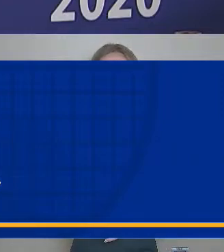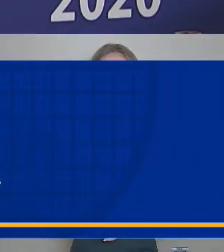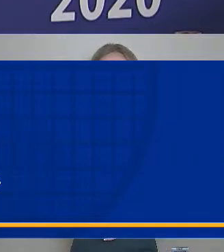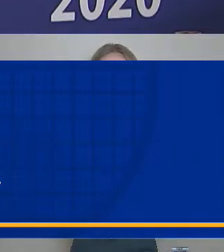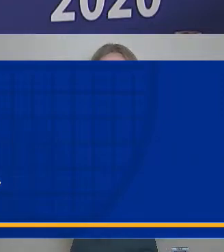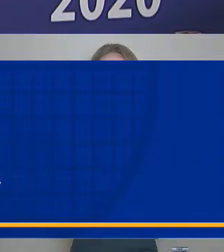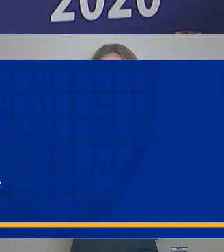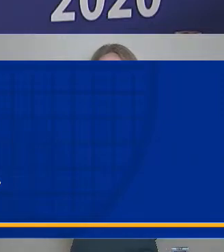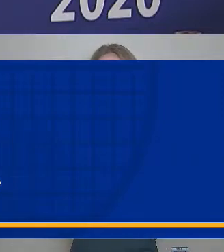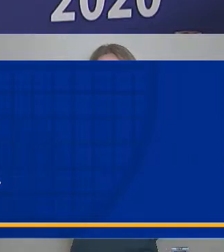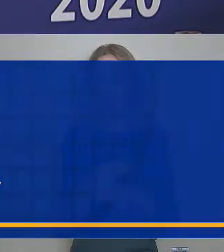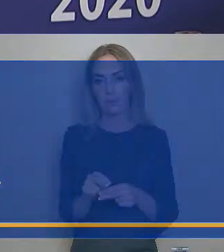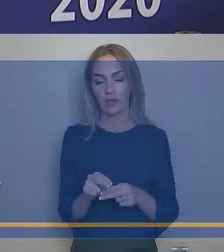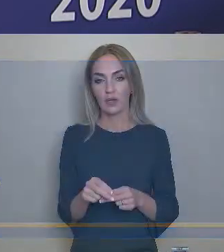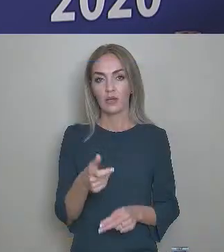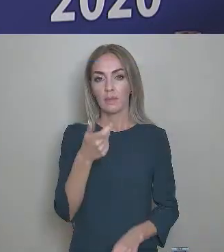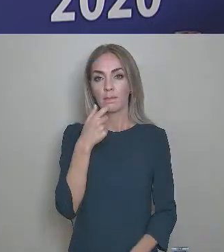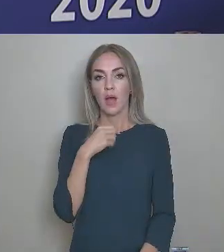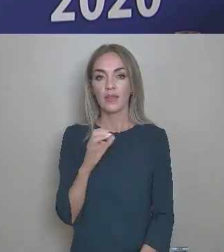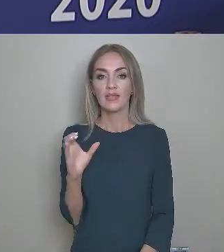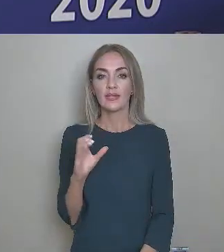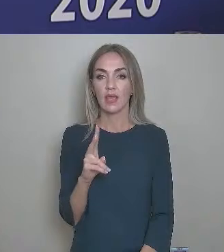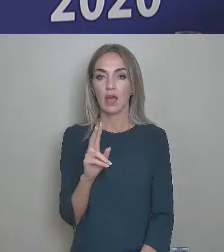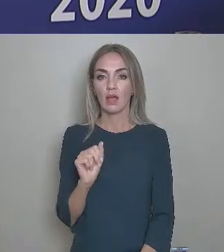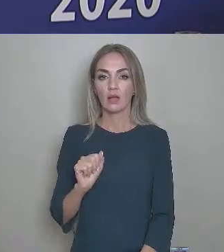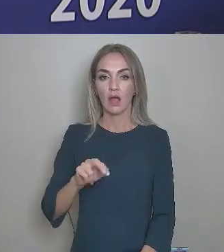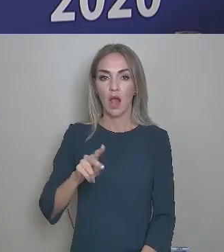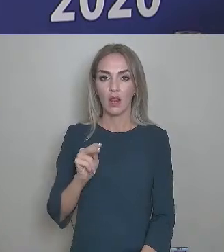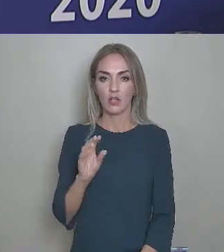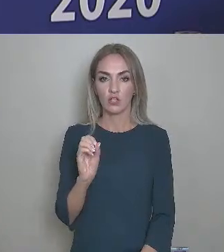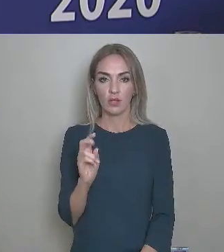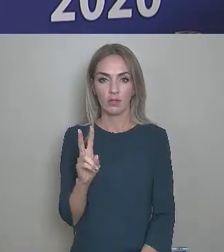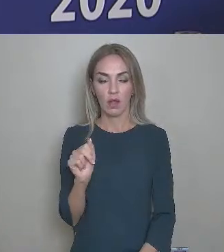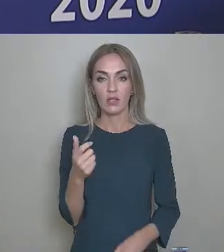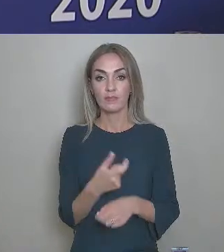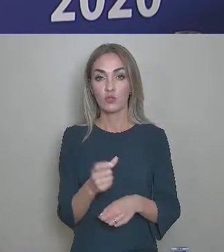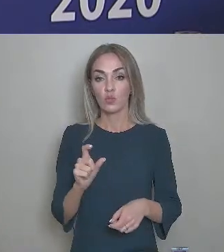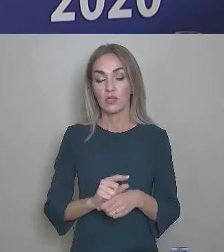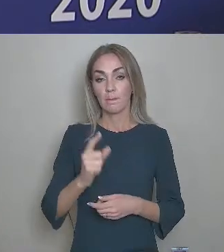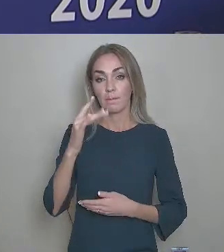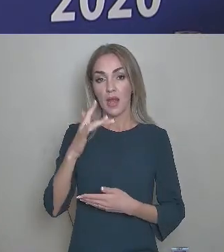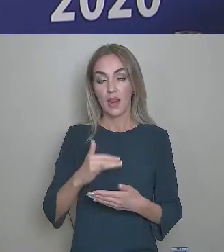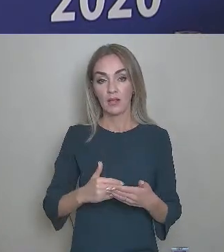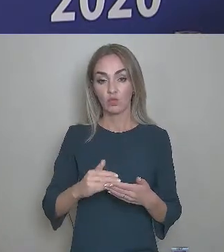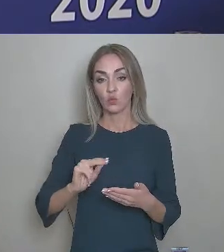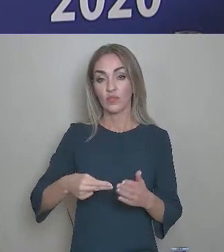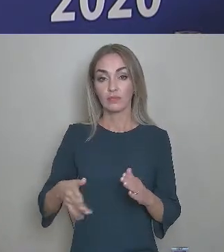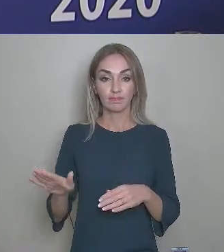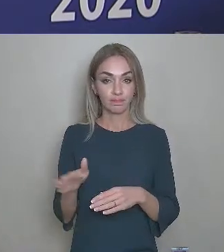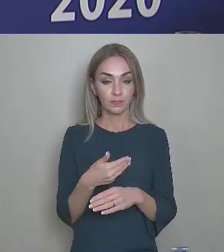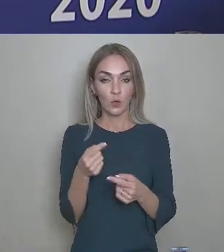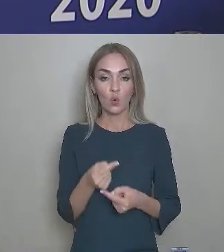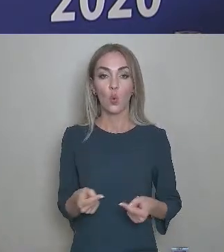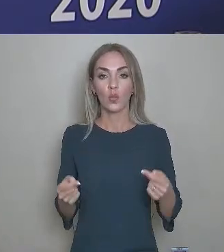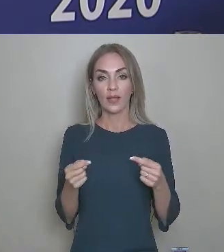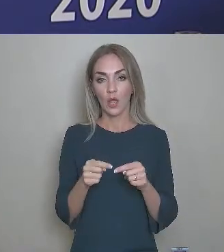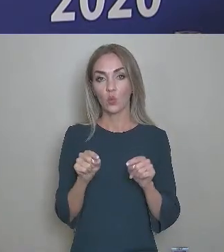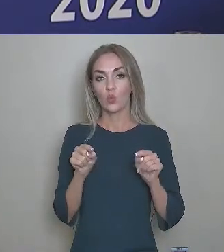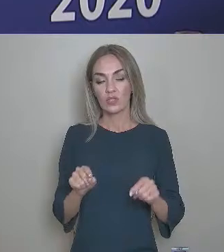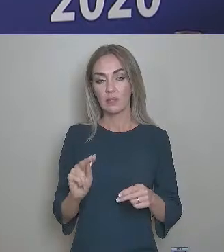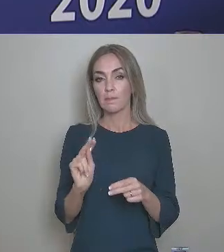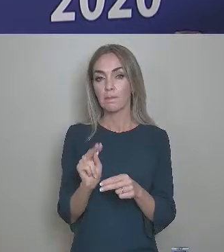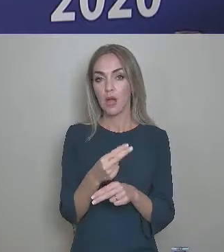documents. But at a later stage, when Kalchenko submitted its amendments and added more requirements,